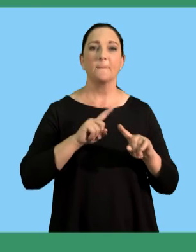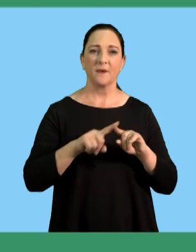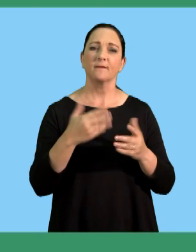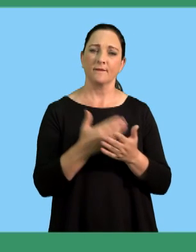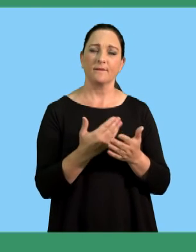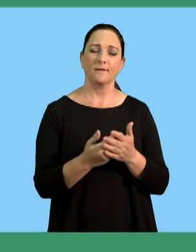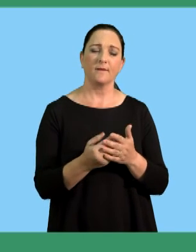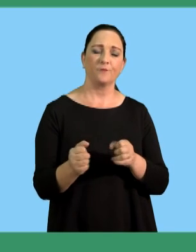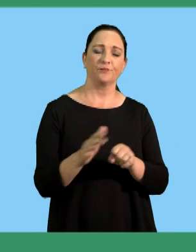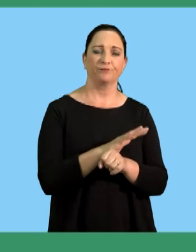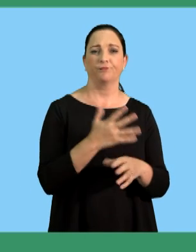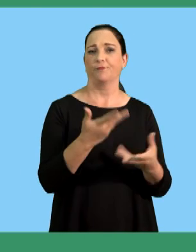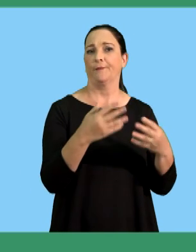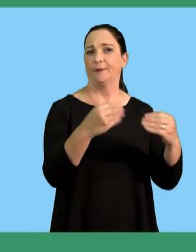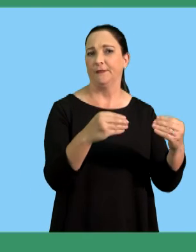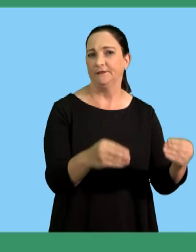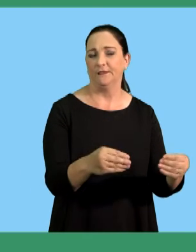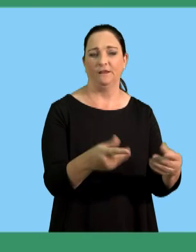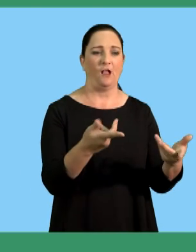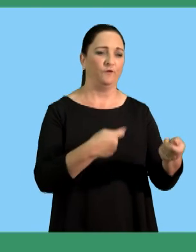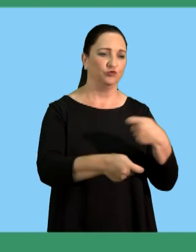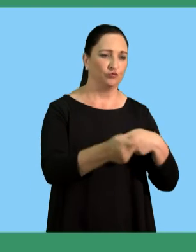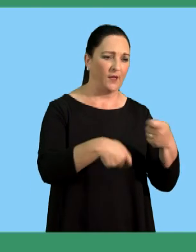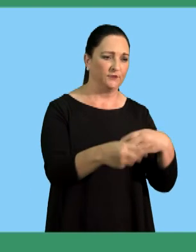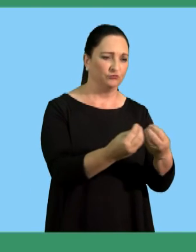for businesses, especially against their trading stock